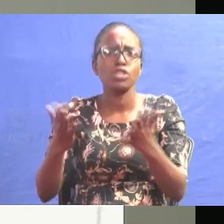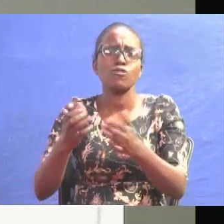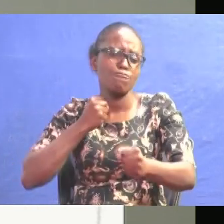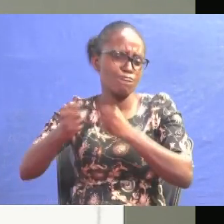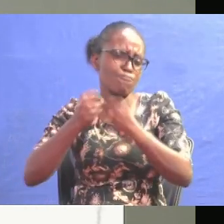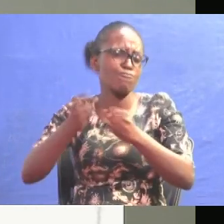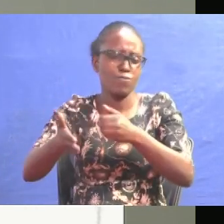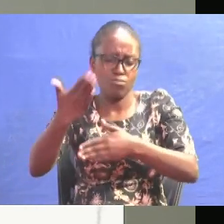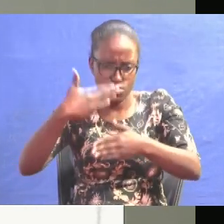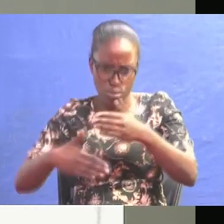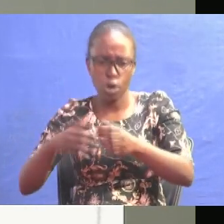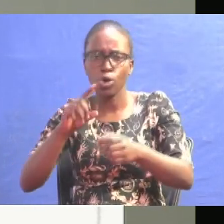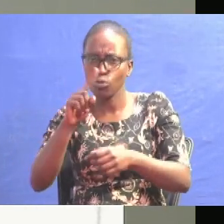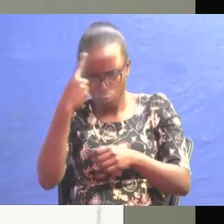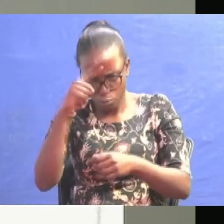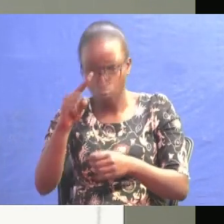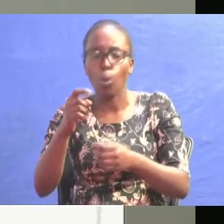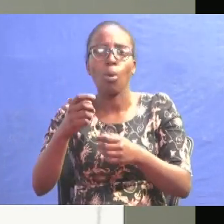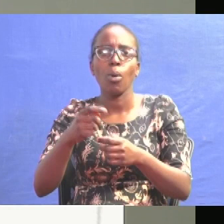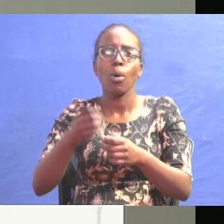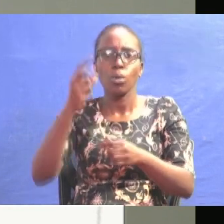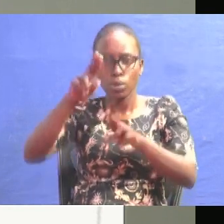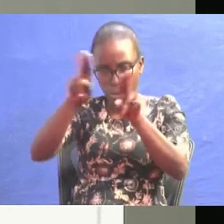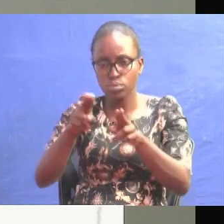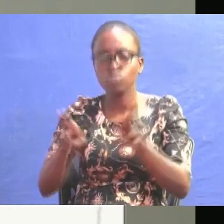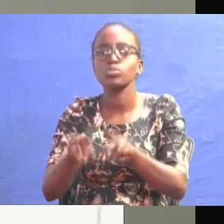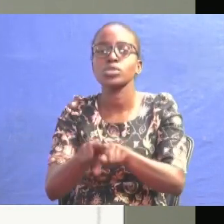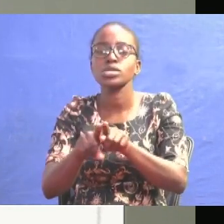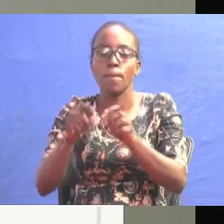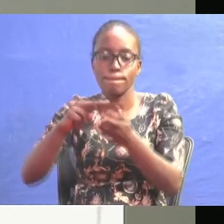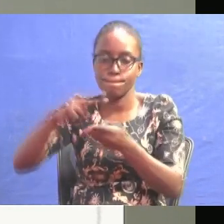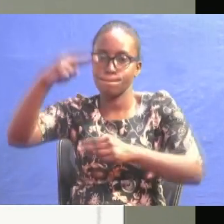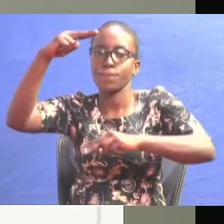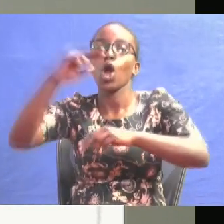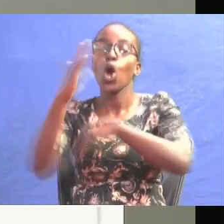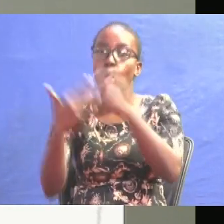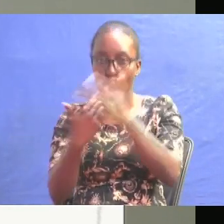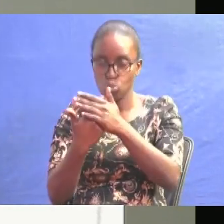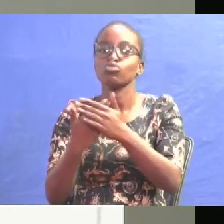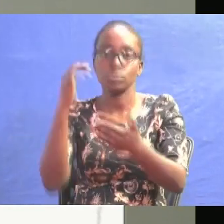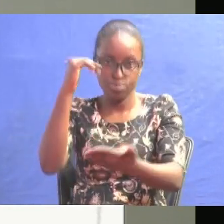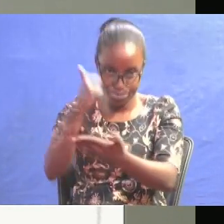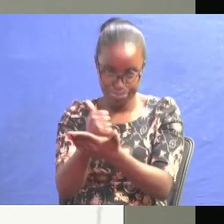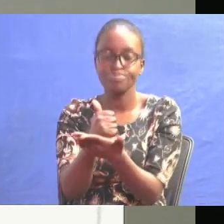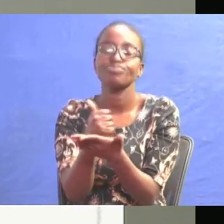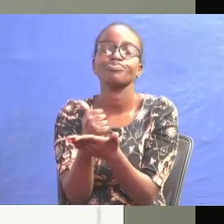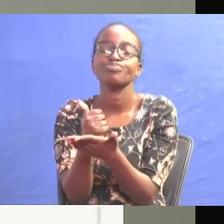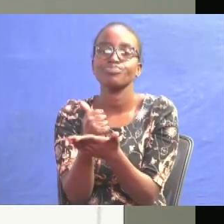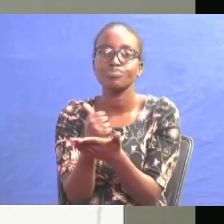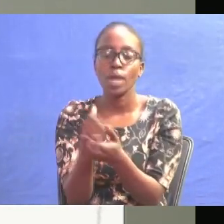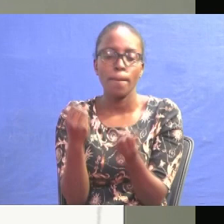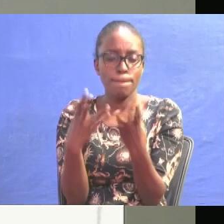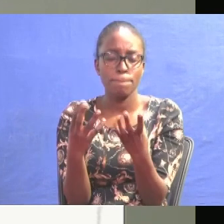we are fighting for our independence. You see, so I think it's the high time that we need to recognize them, because they are the